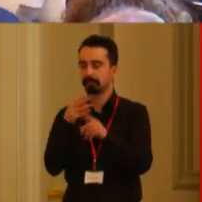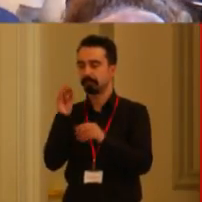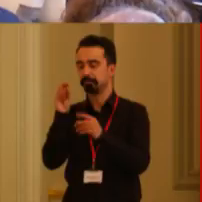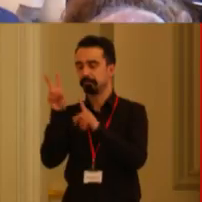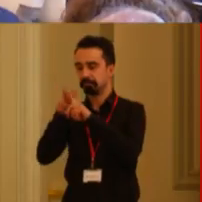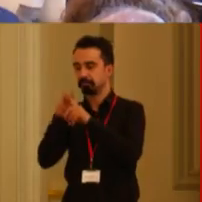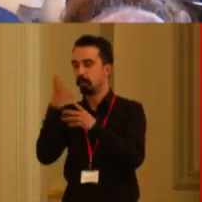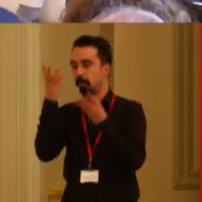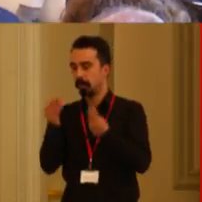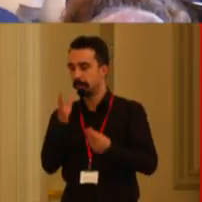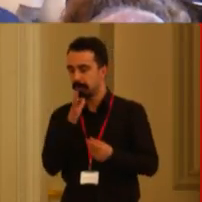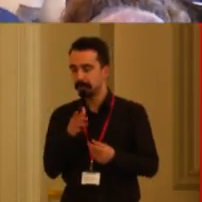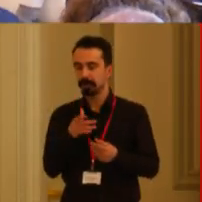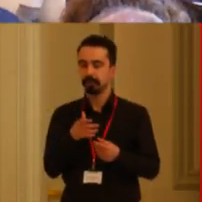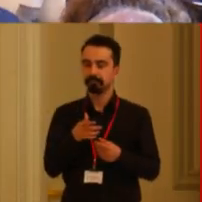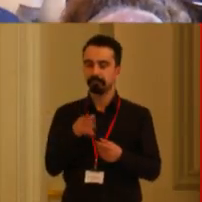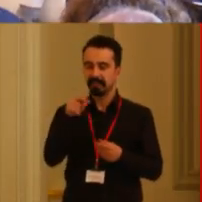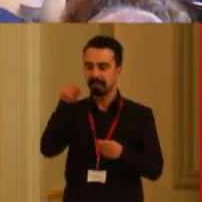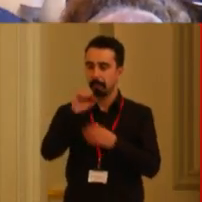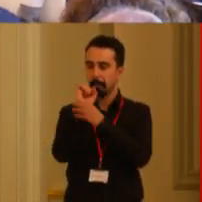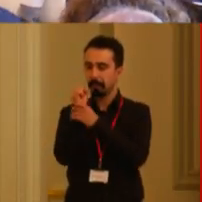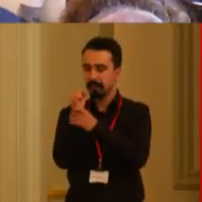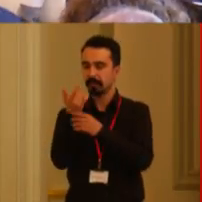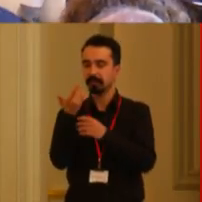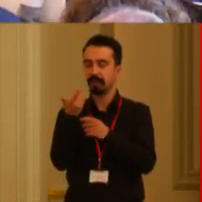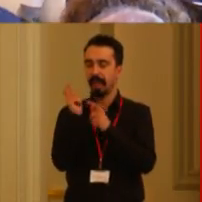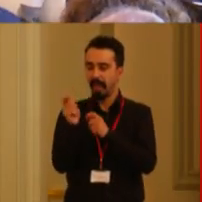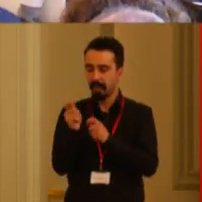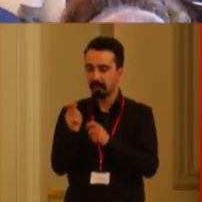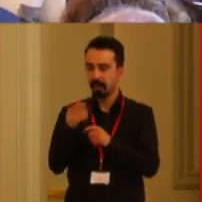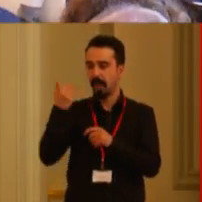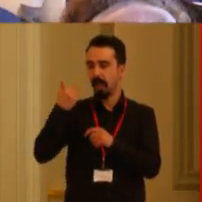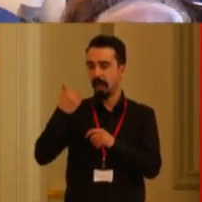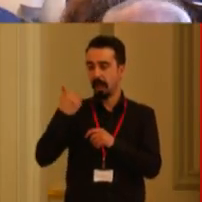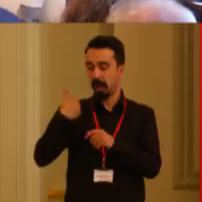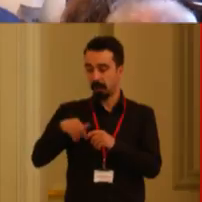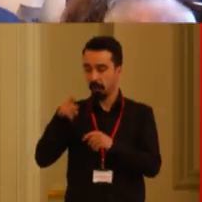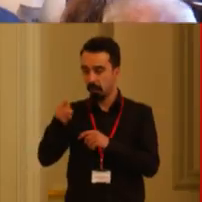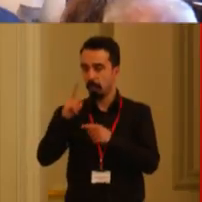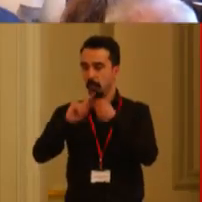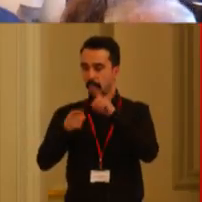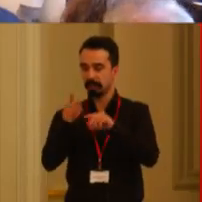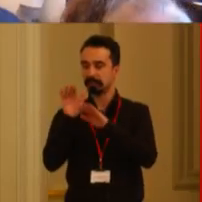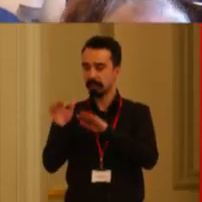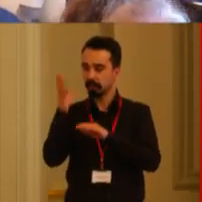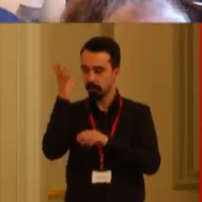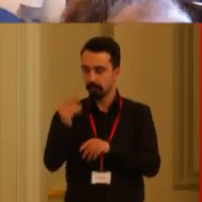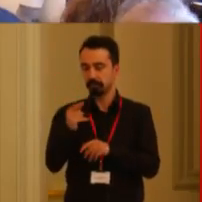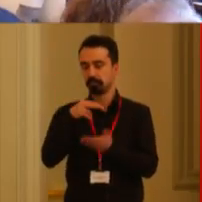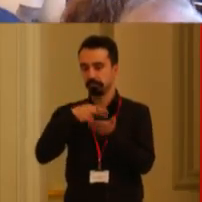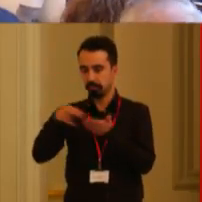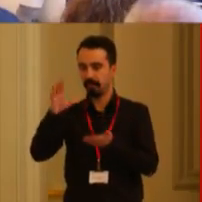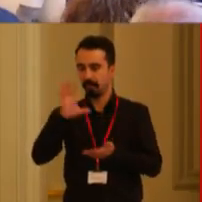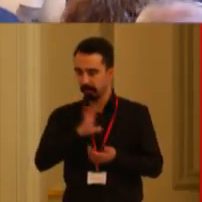talent, they can at least nurture talent, i.e. vocational training would be done through the